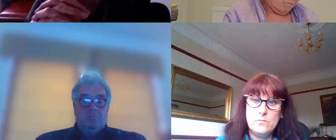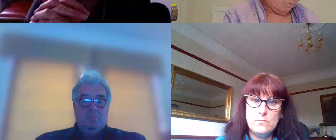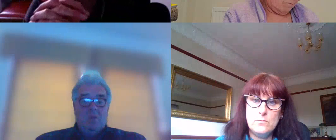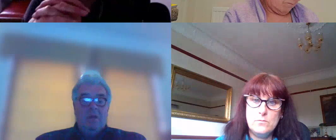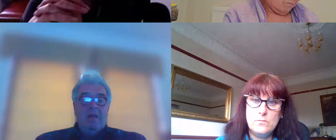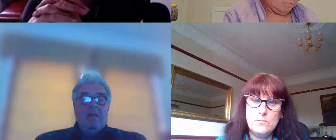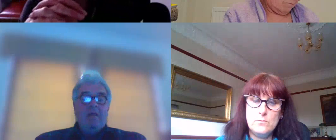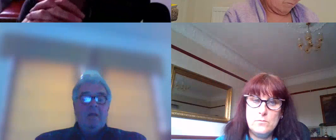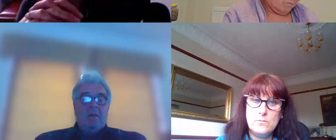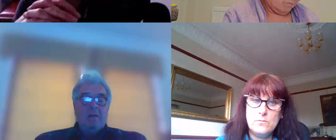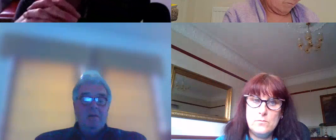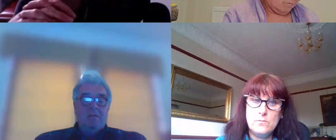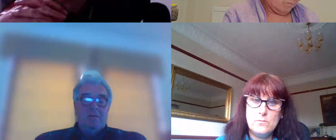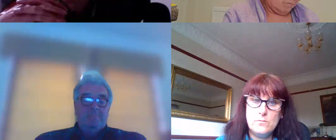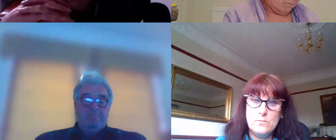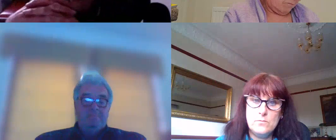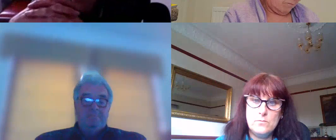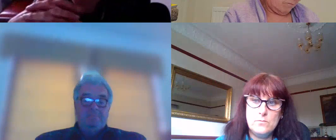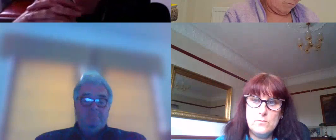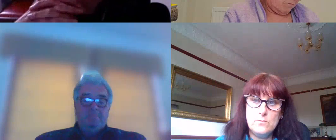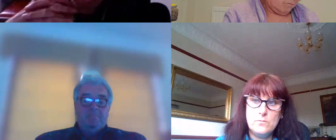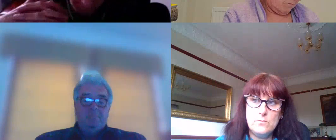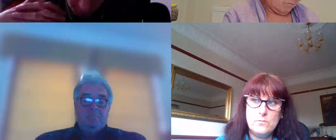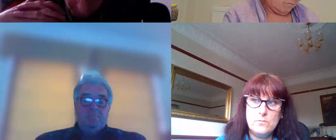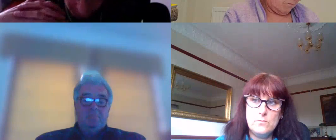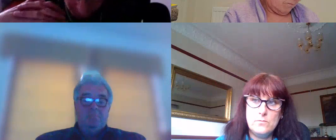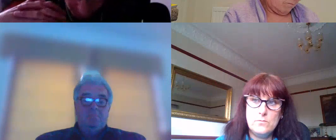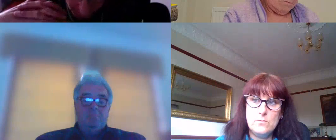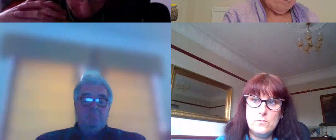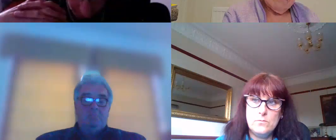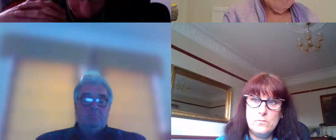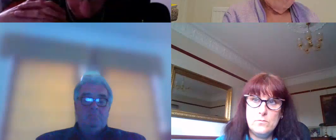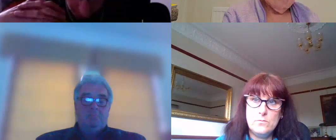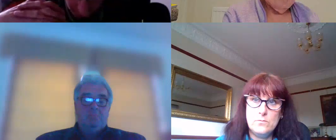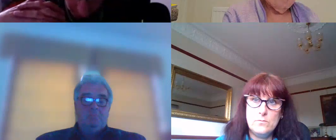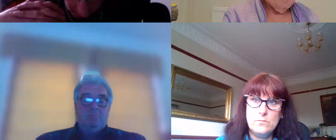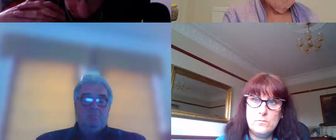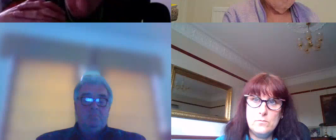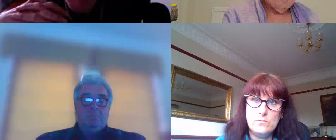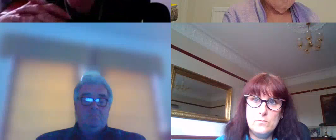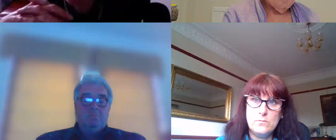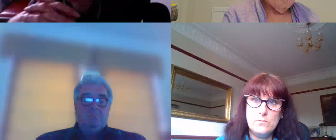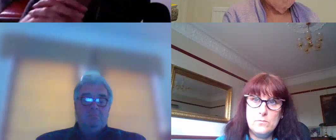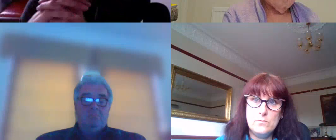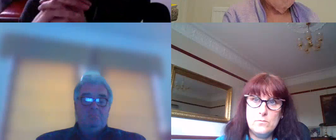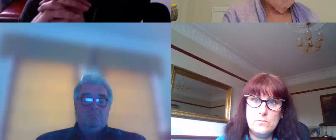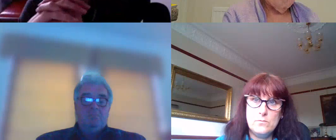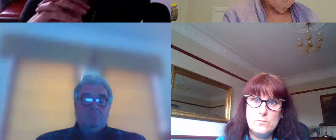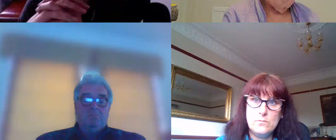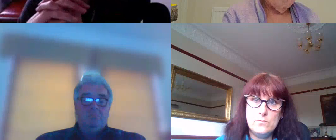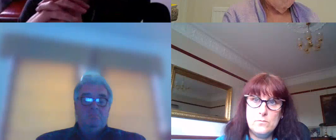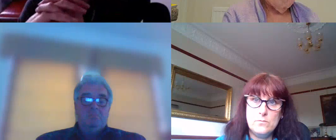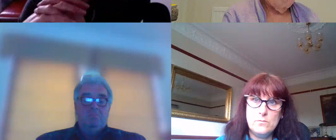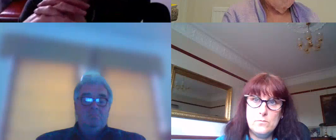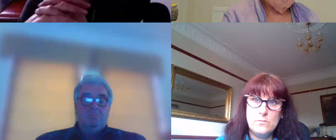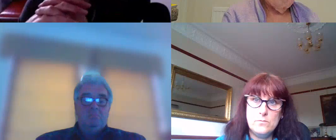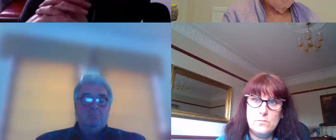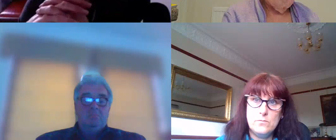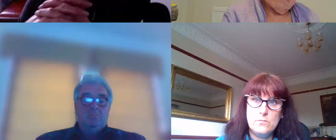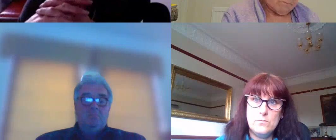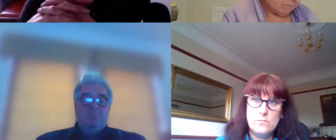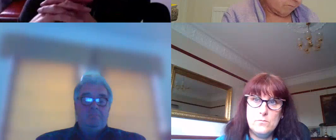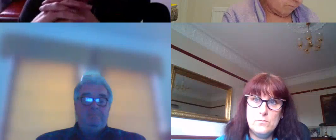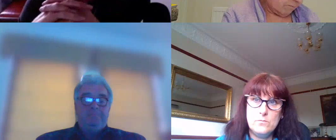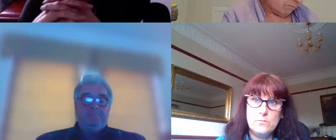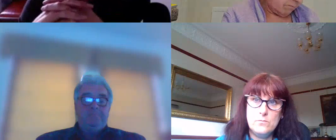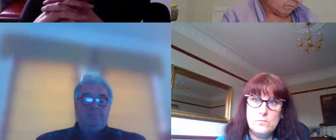2 simultaneously. Parts of the process may overlap, but if there's scanners or scanning for the first ward